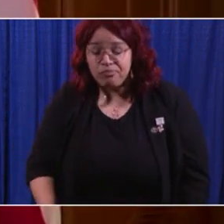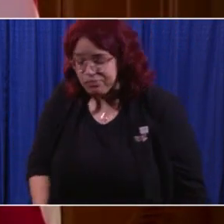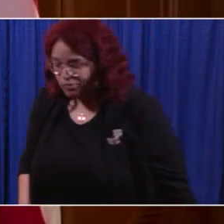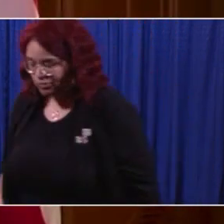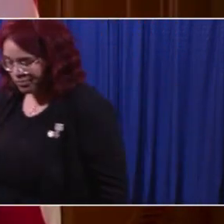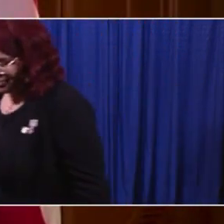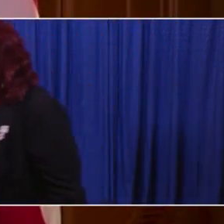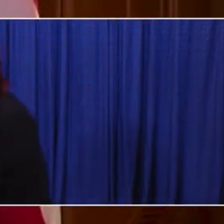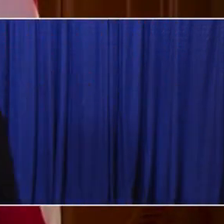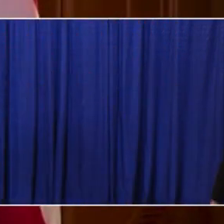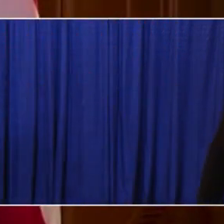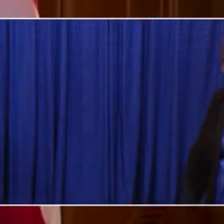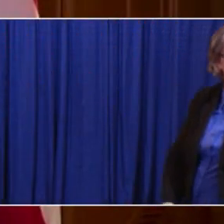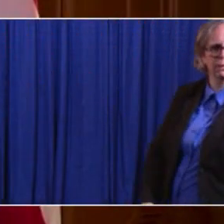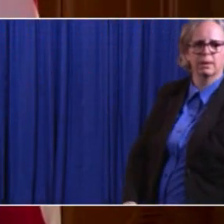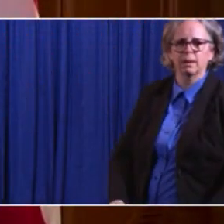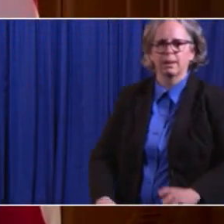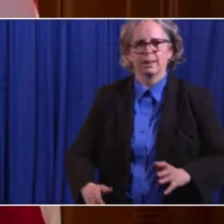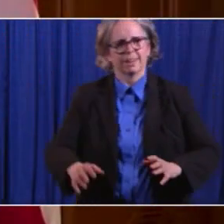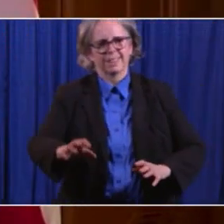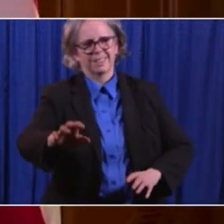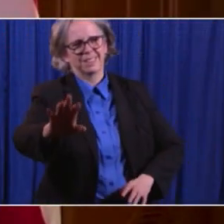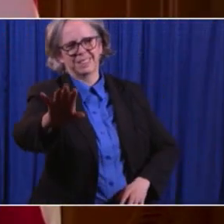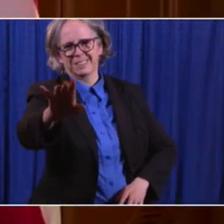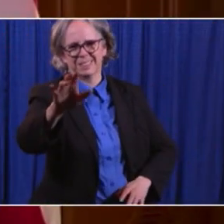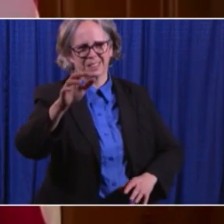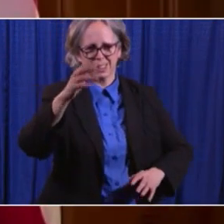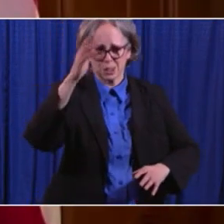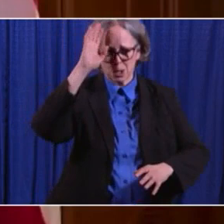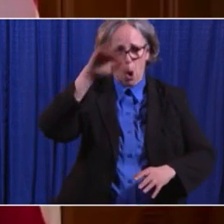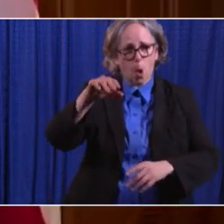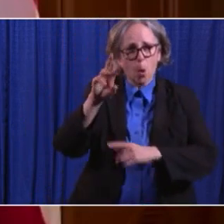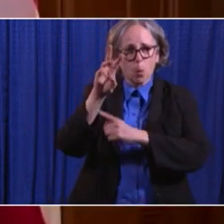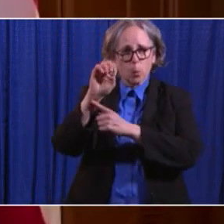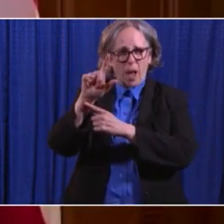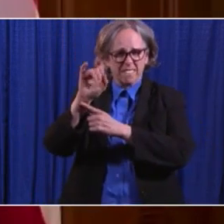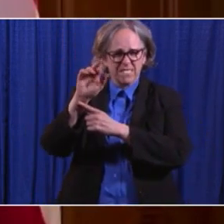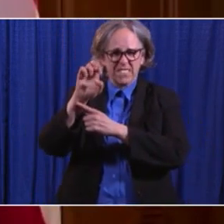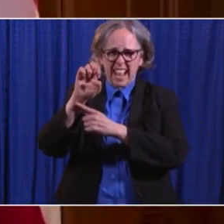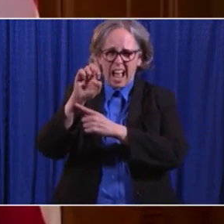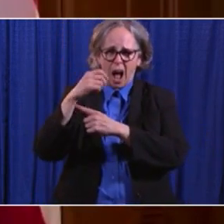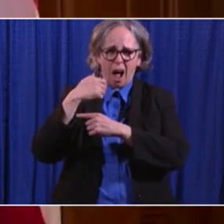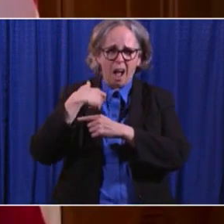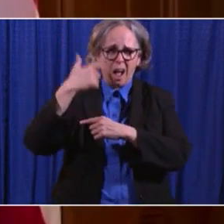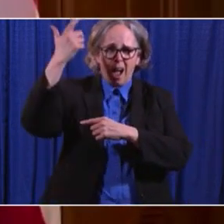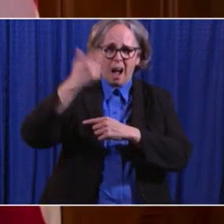a welfare state. That's the farthest thing from our mind. Keep in mind that,